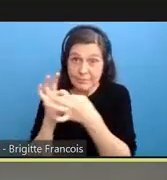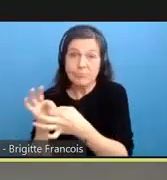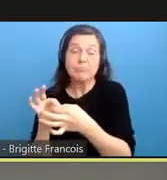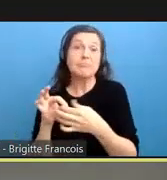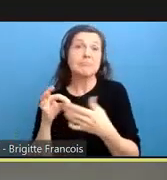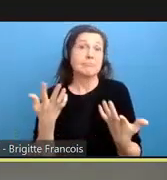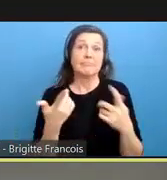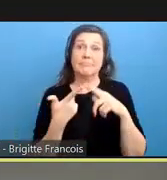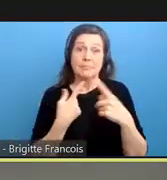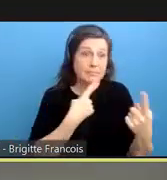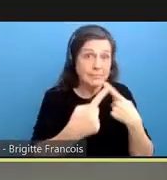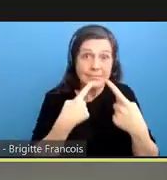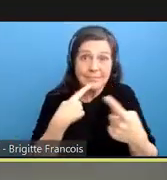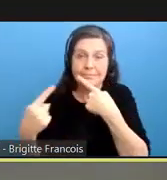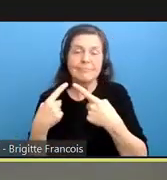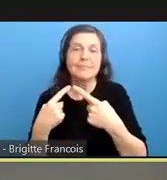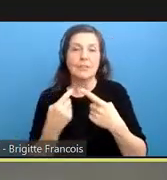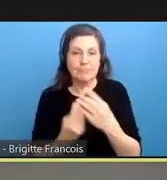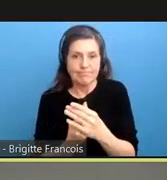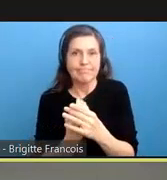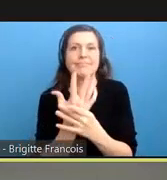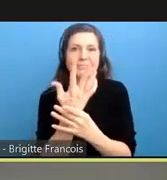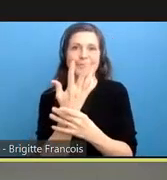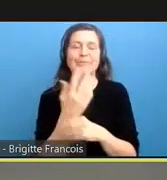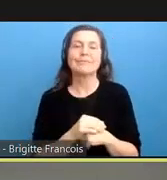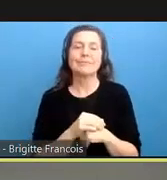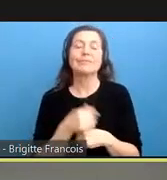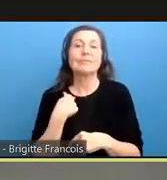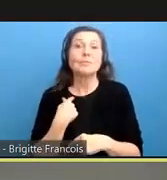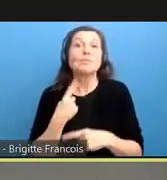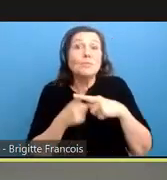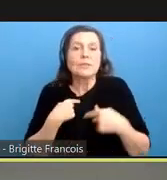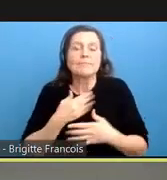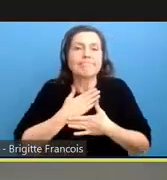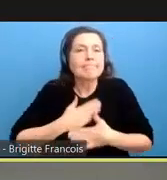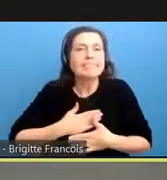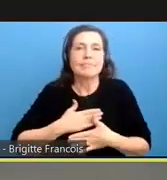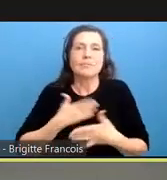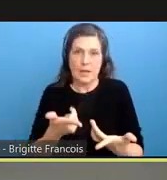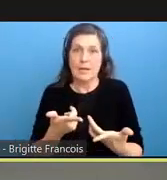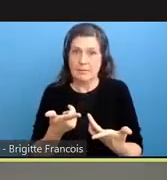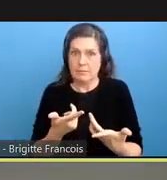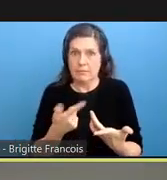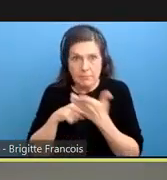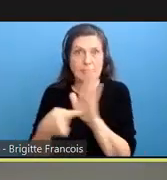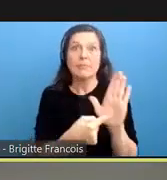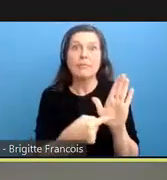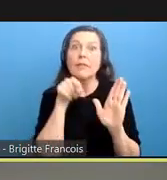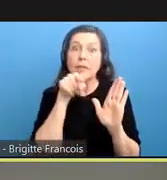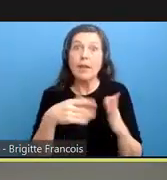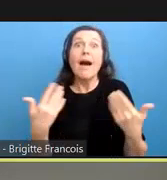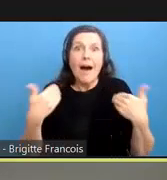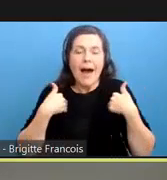that. And I would also just like to highlight the fact that we do now have a training program